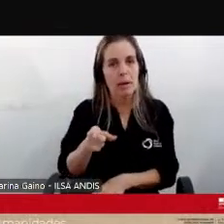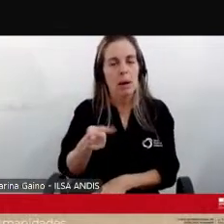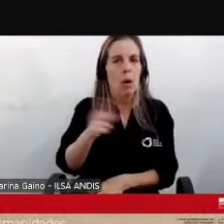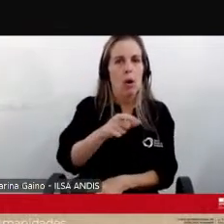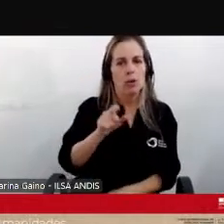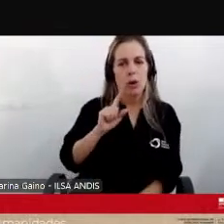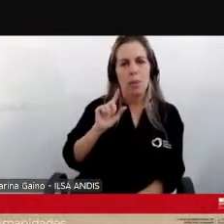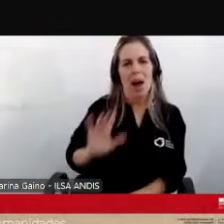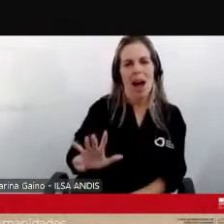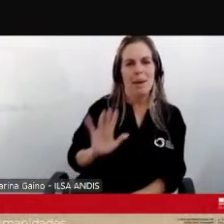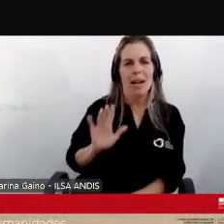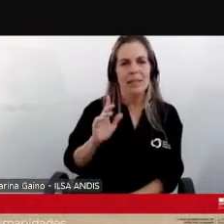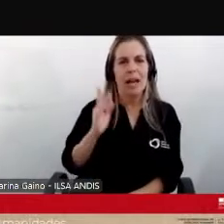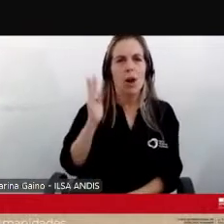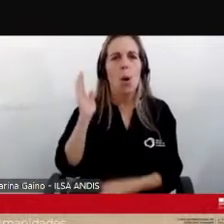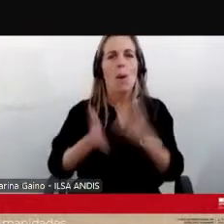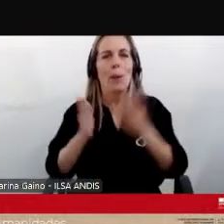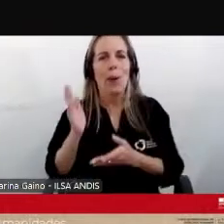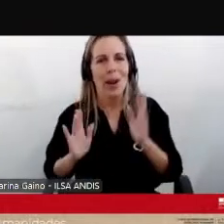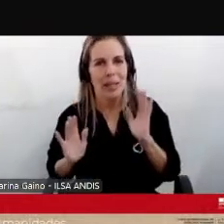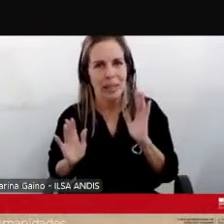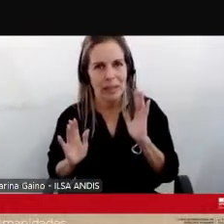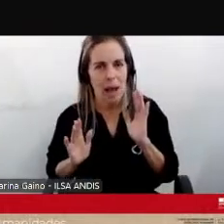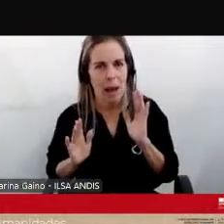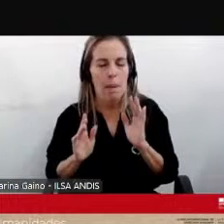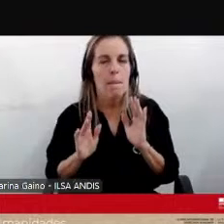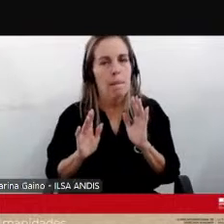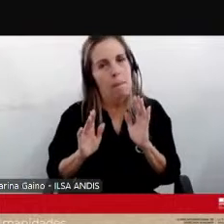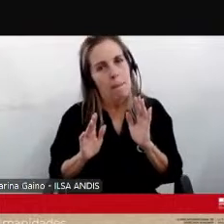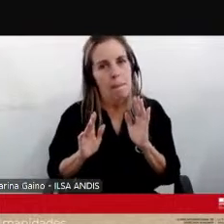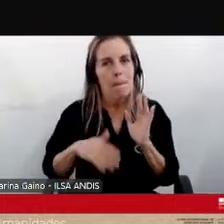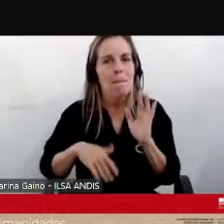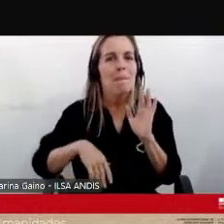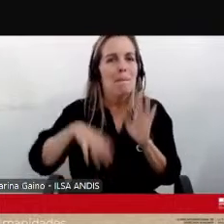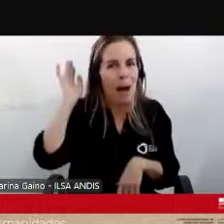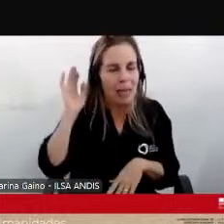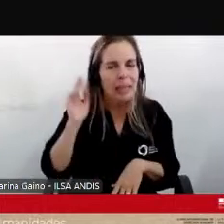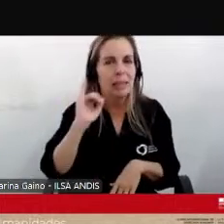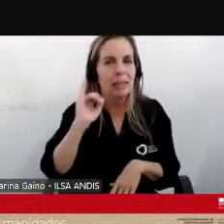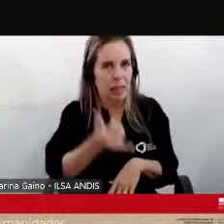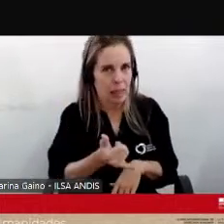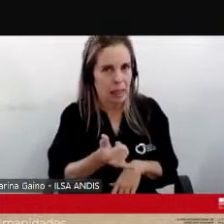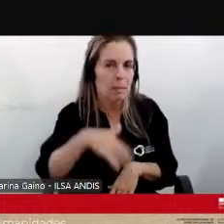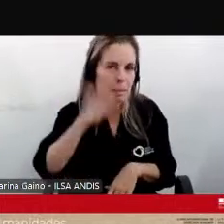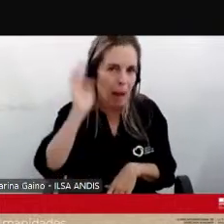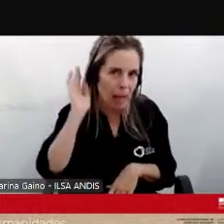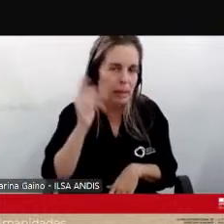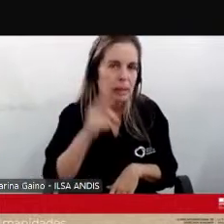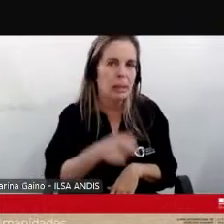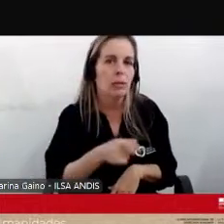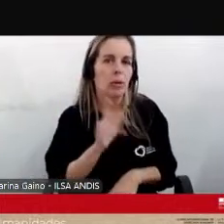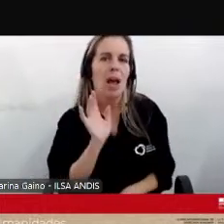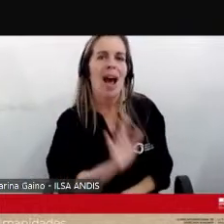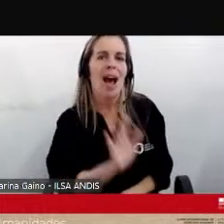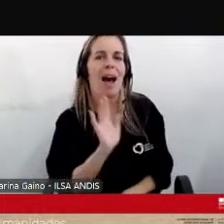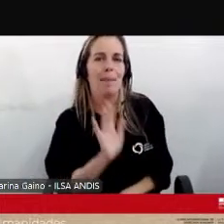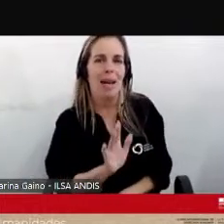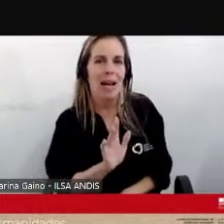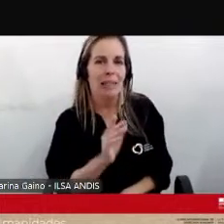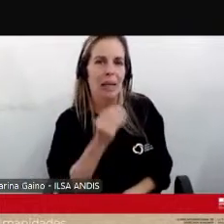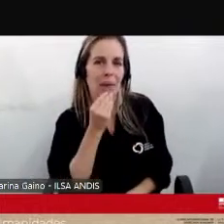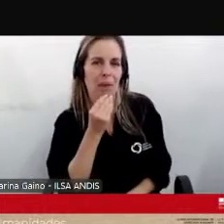common. What we see more often is sort of indirect threats of violence, or we